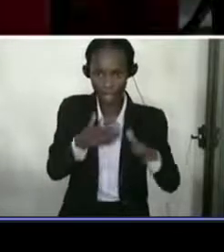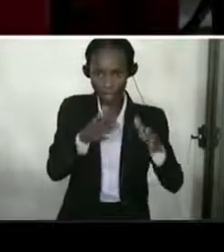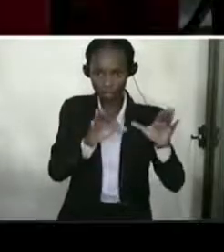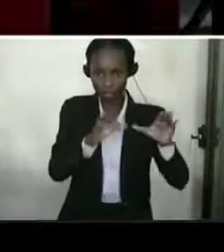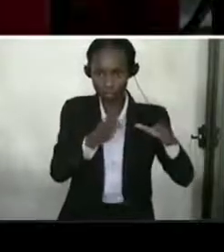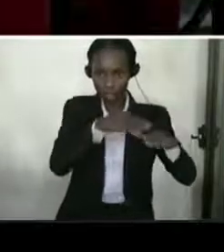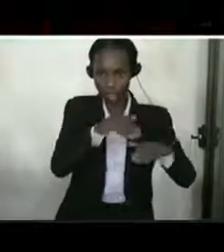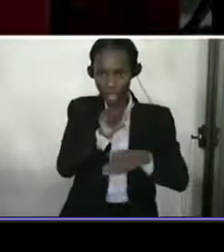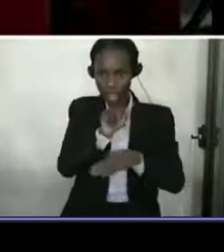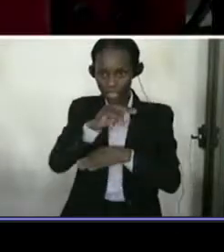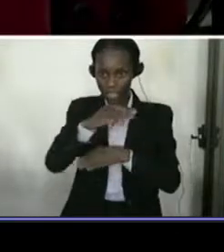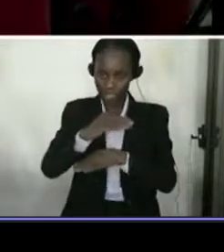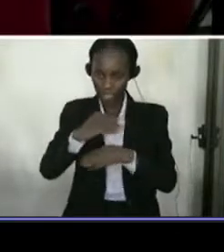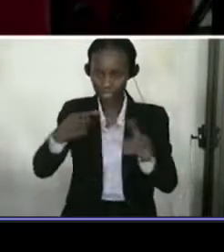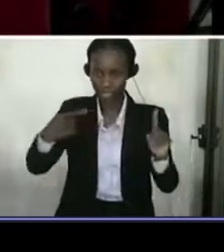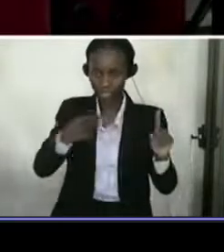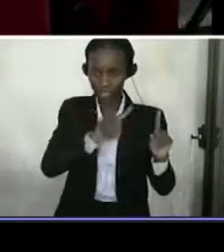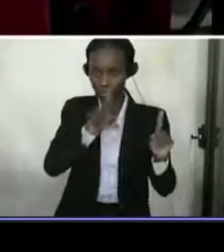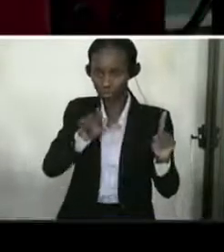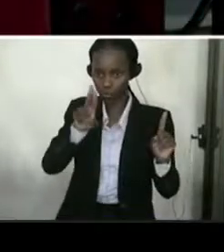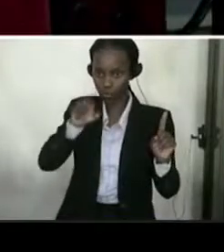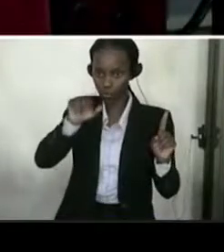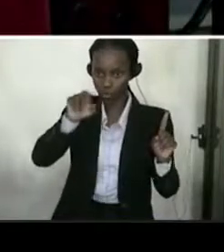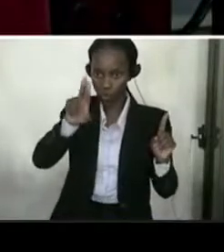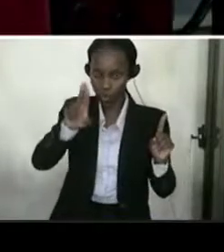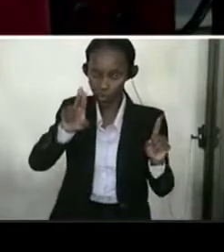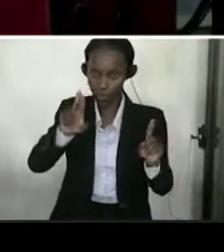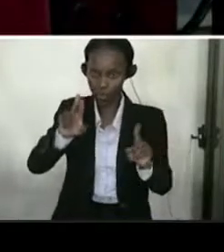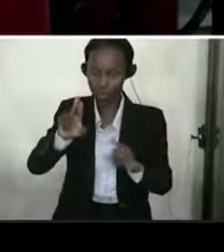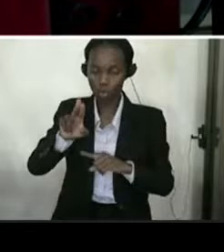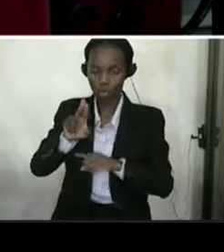Zulu, for 5 minutes.